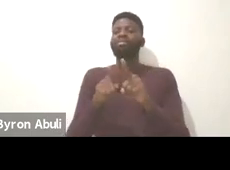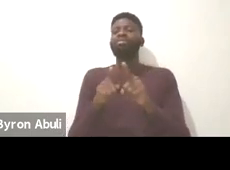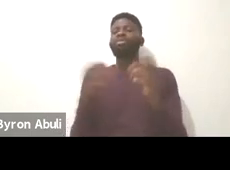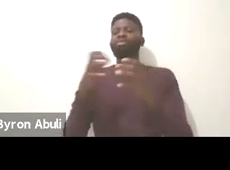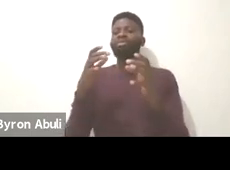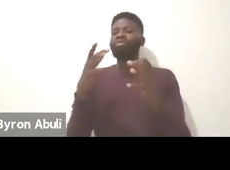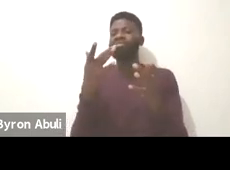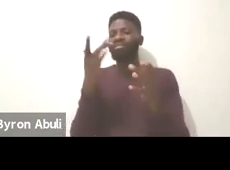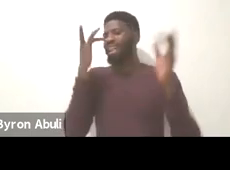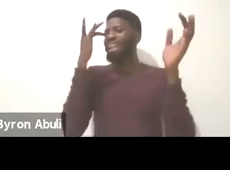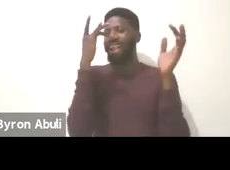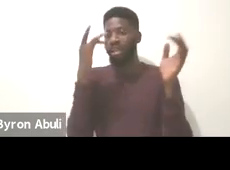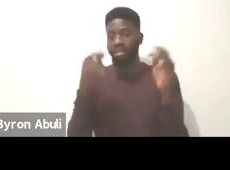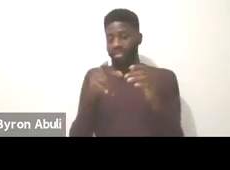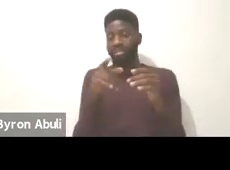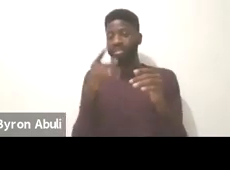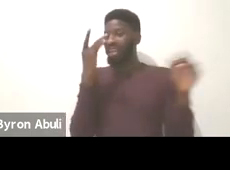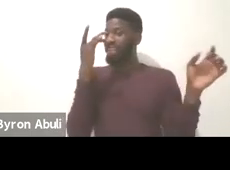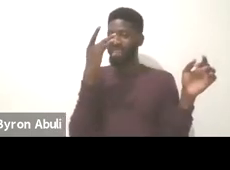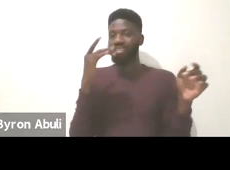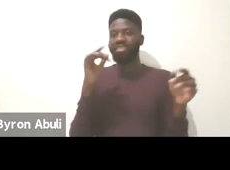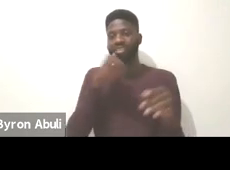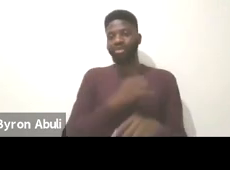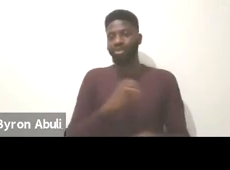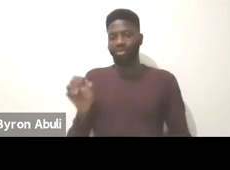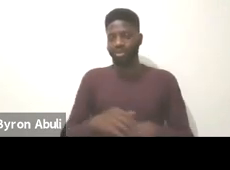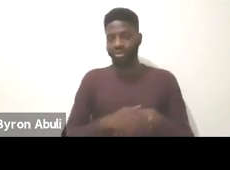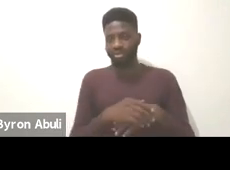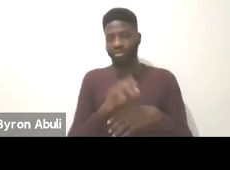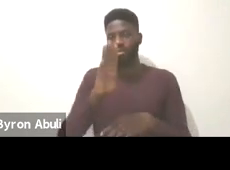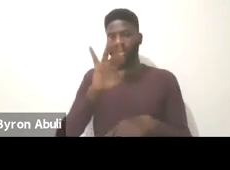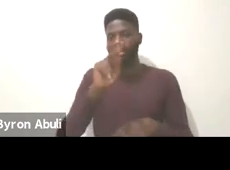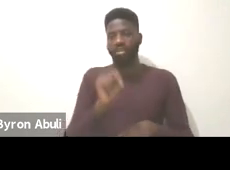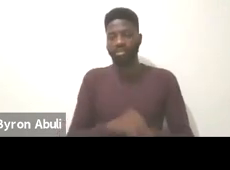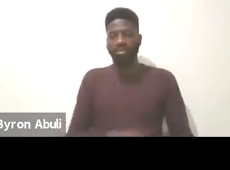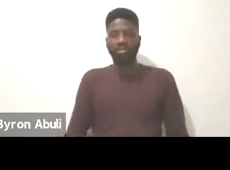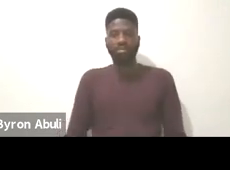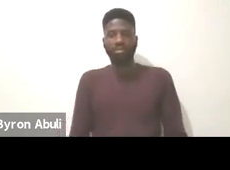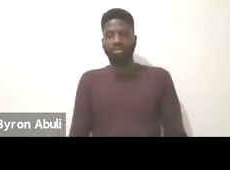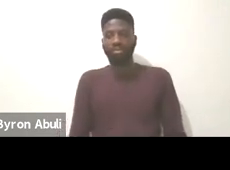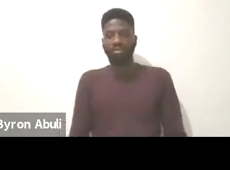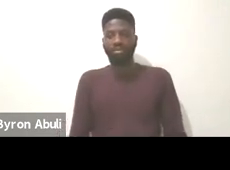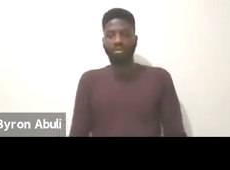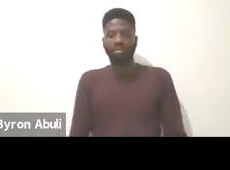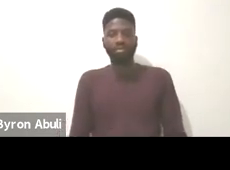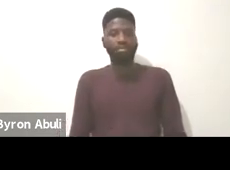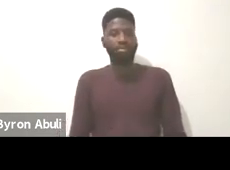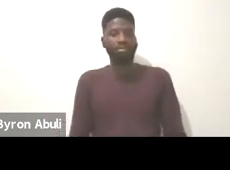that might not be a good thing. Brian? I have a question.